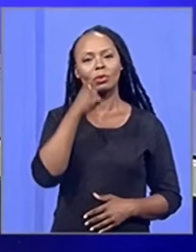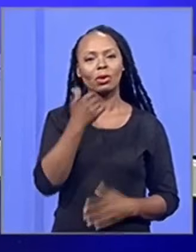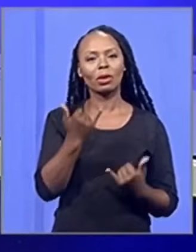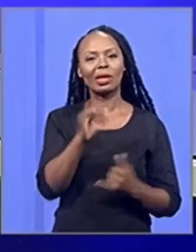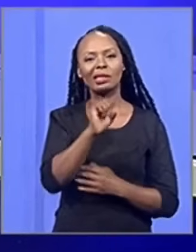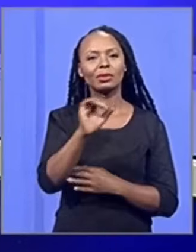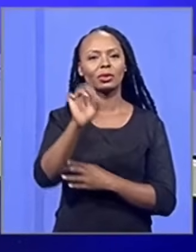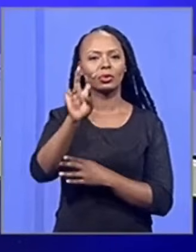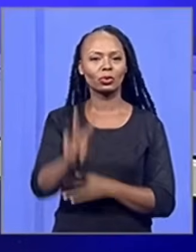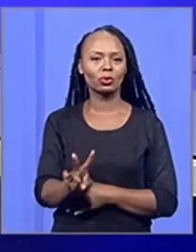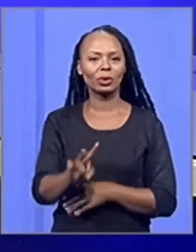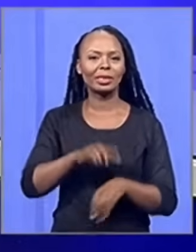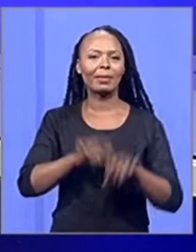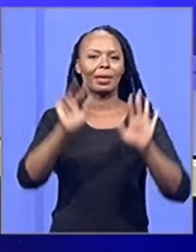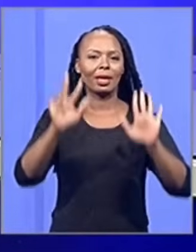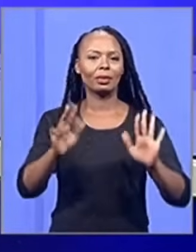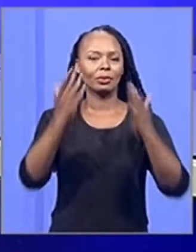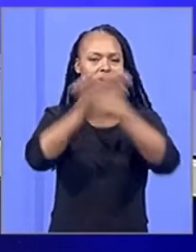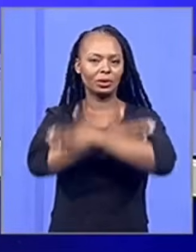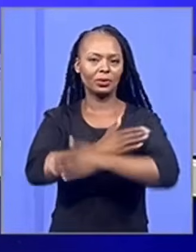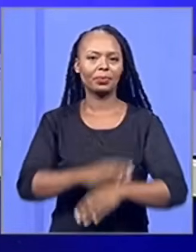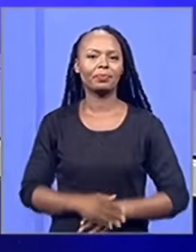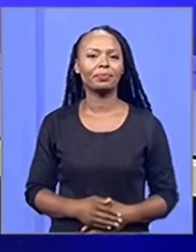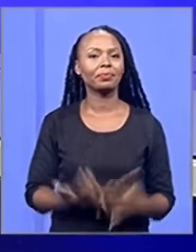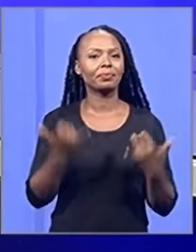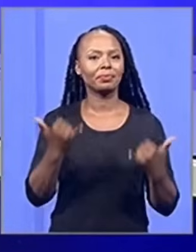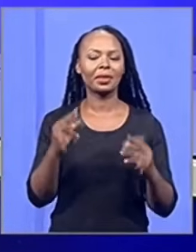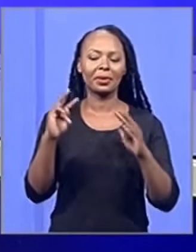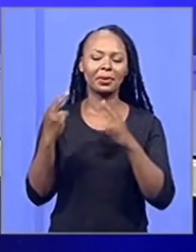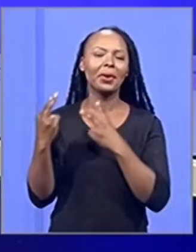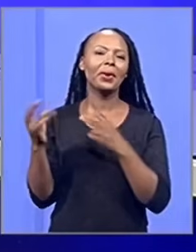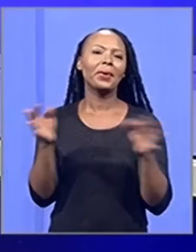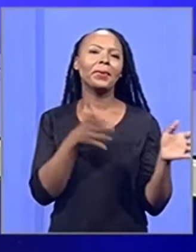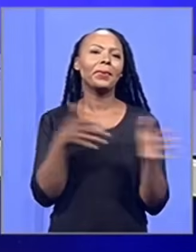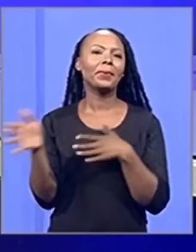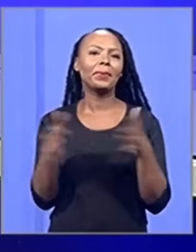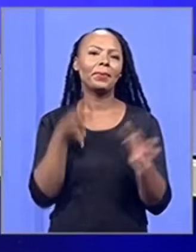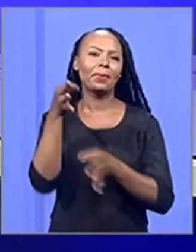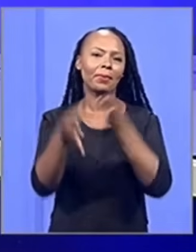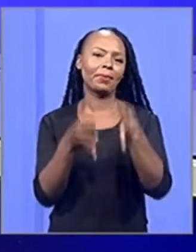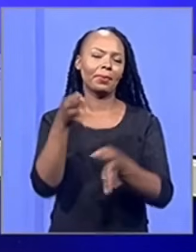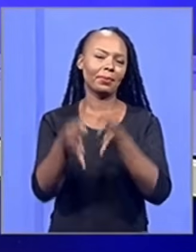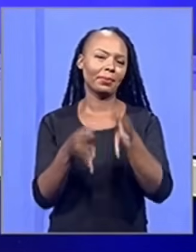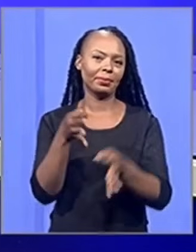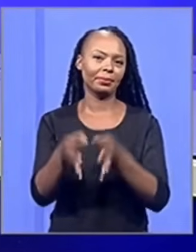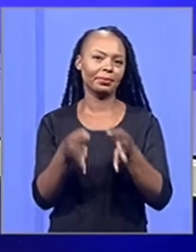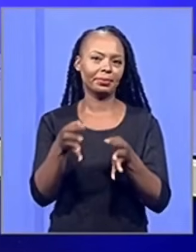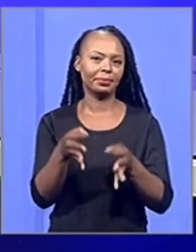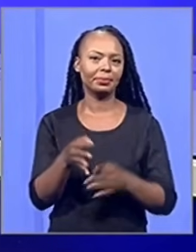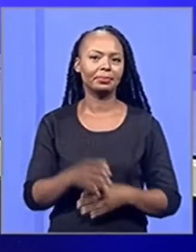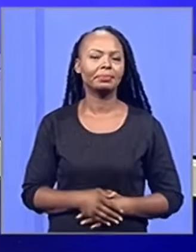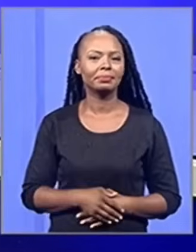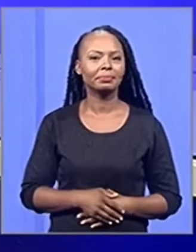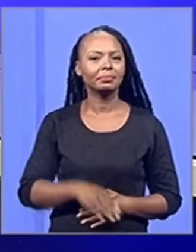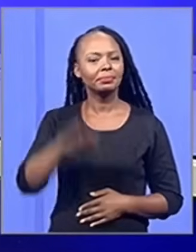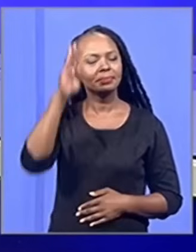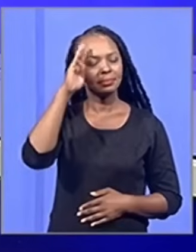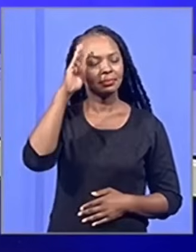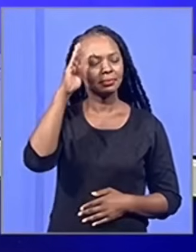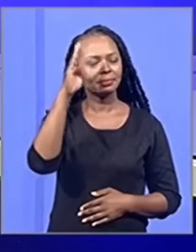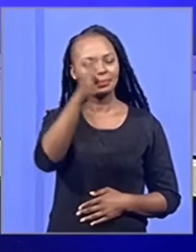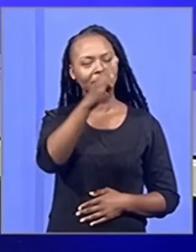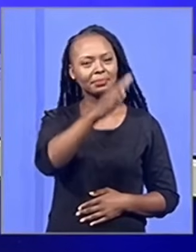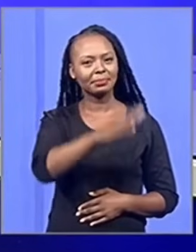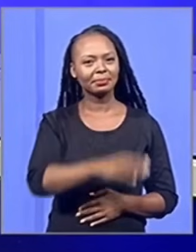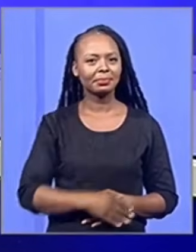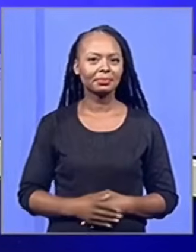2 ura ya borobedi maitsiboa. Ga jana re go tlogela le boineelo mo lebimang ka tsa maemo a bosa. Go feta re kopana gape mo nakong e